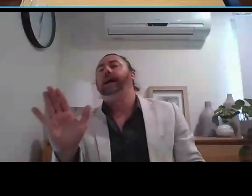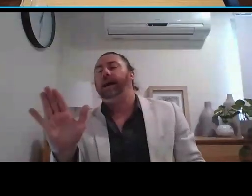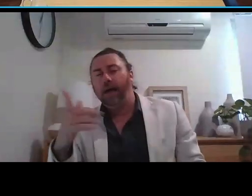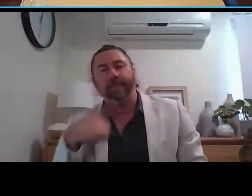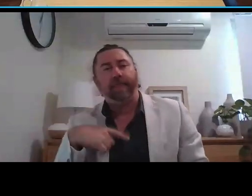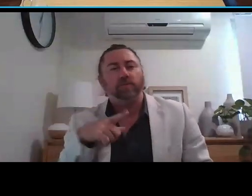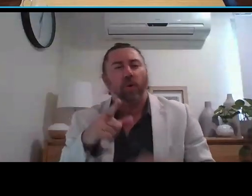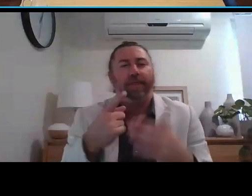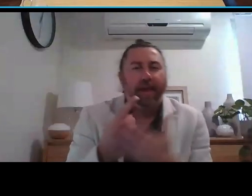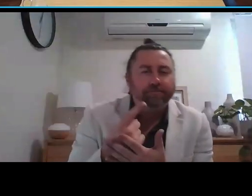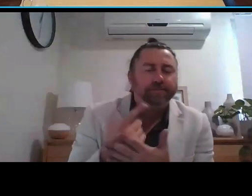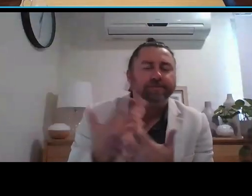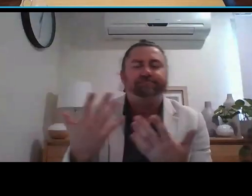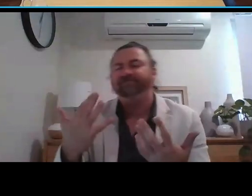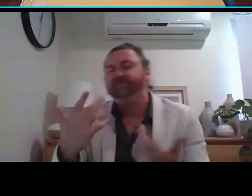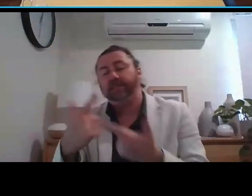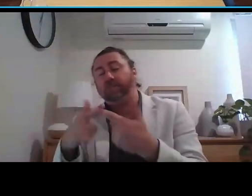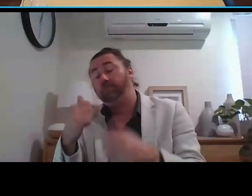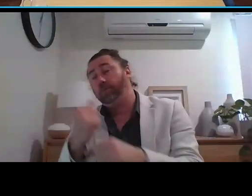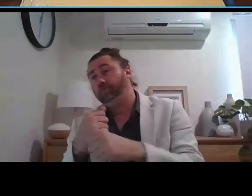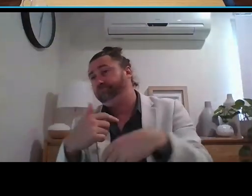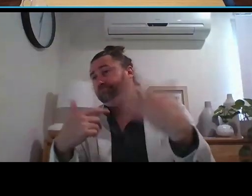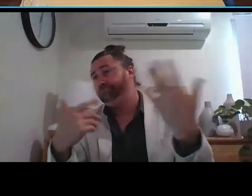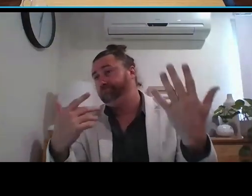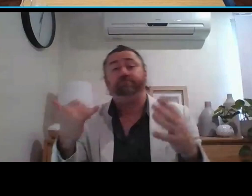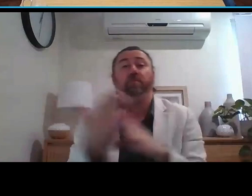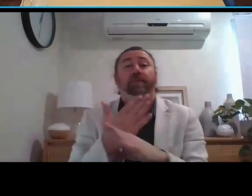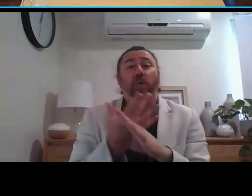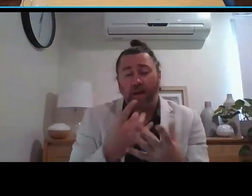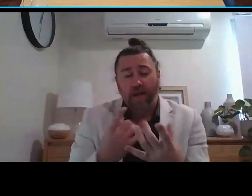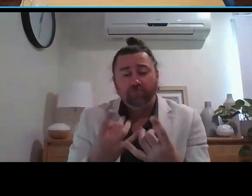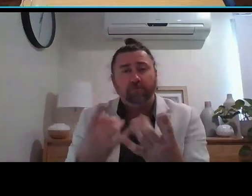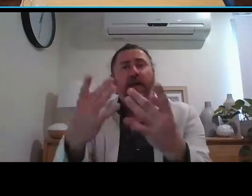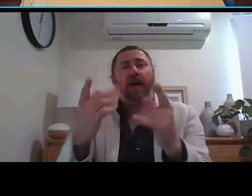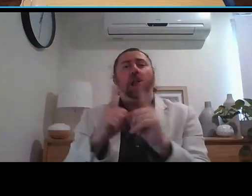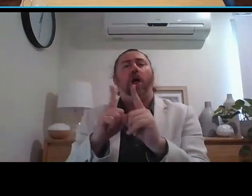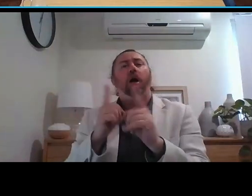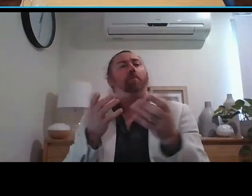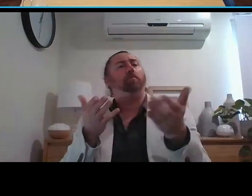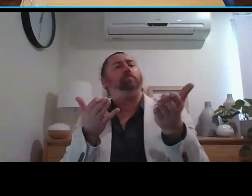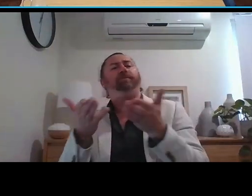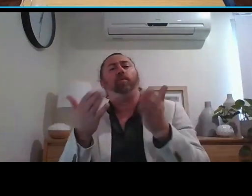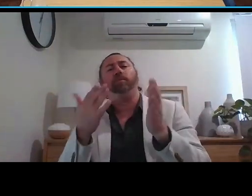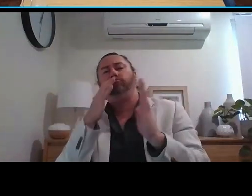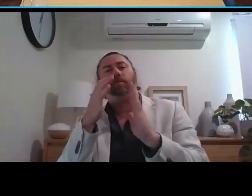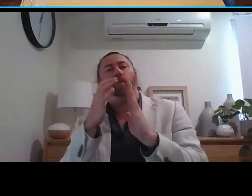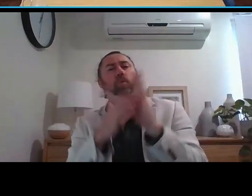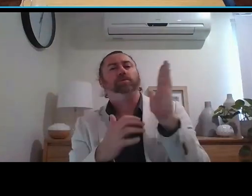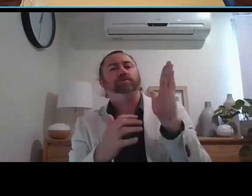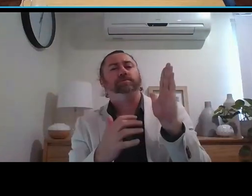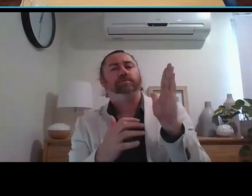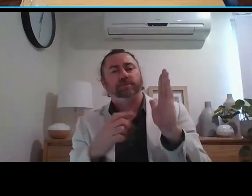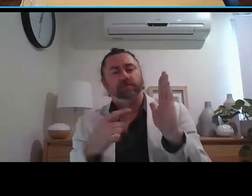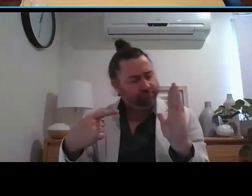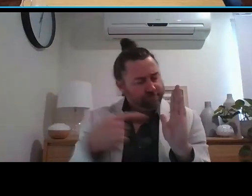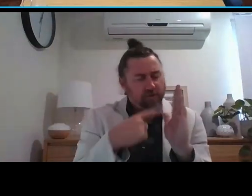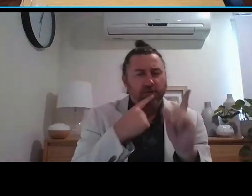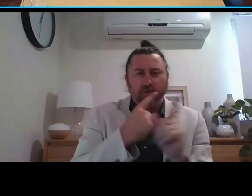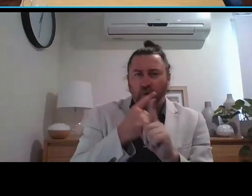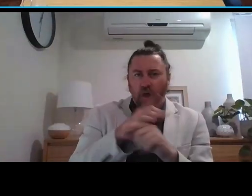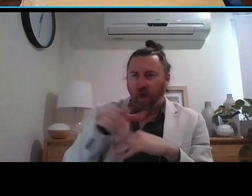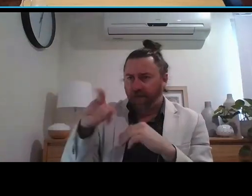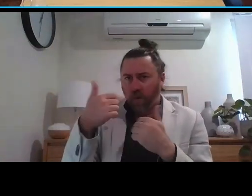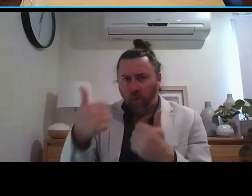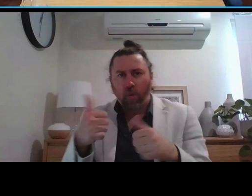decisions. For example, prior to the preparation of a performance report, which details a service's compliance with the